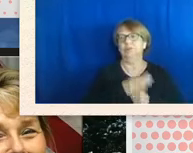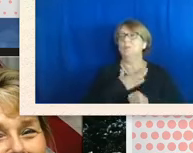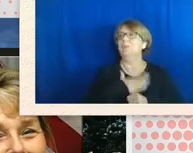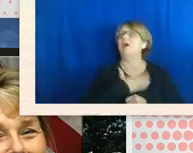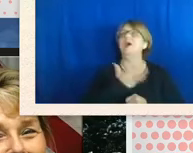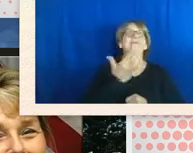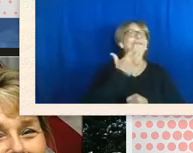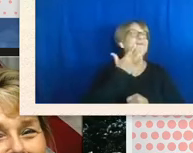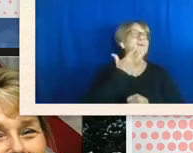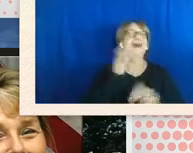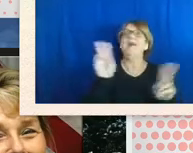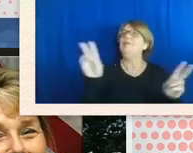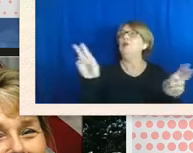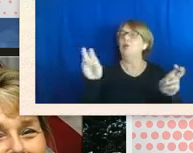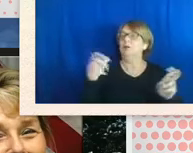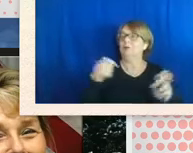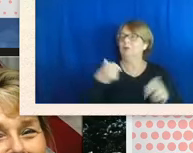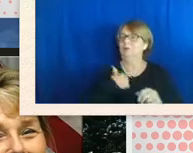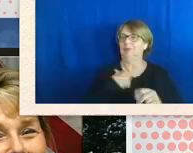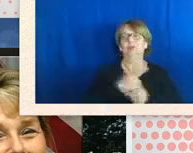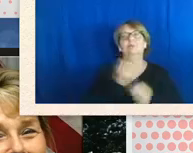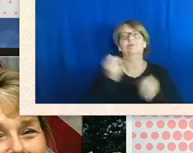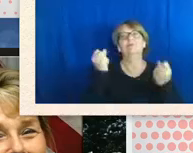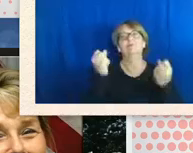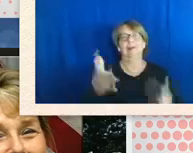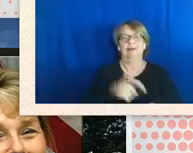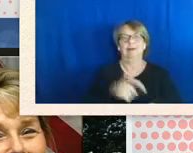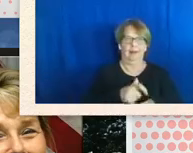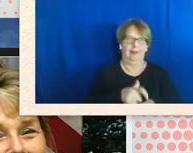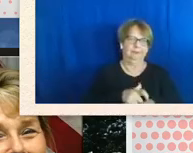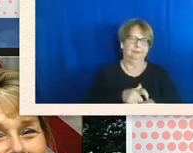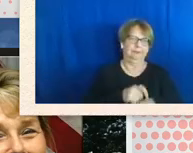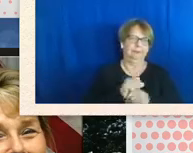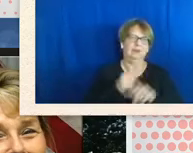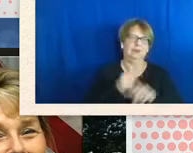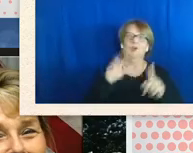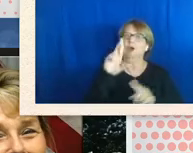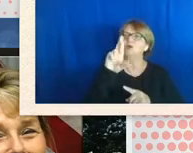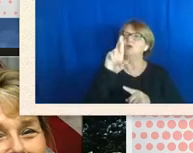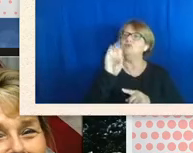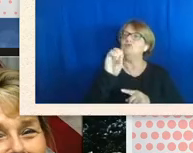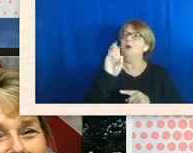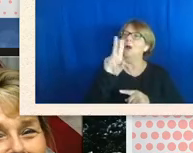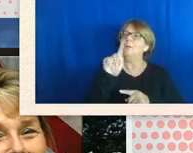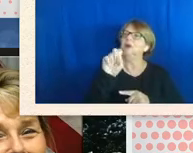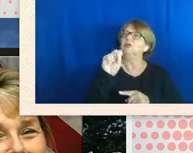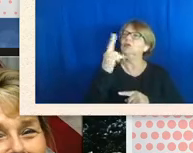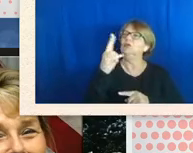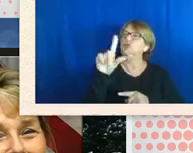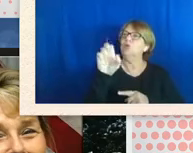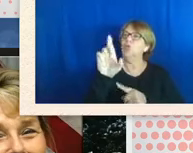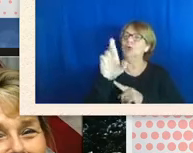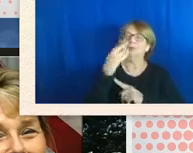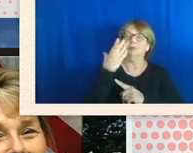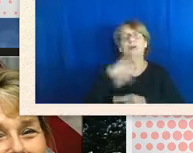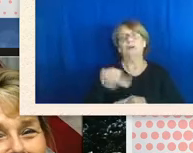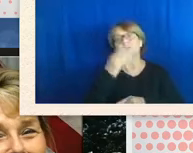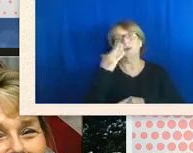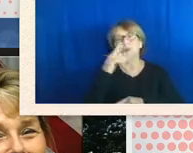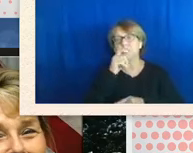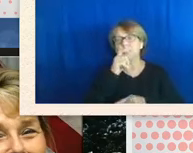that I use many times, that is from Robert Schuller. I don't know if you all know him, but tough